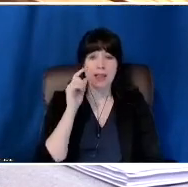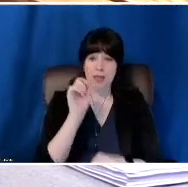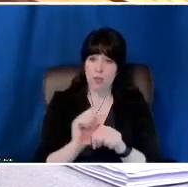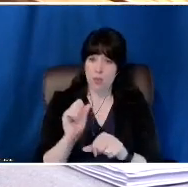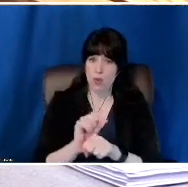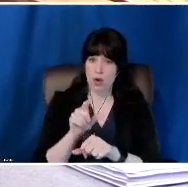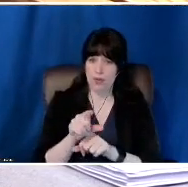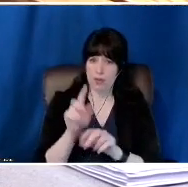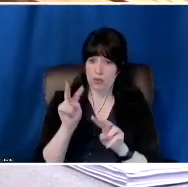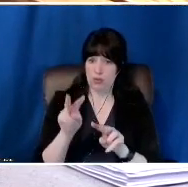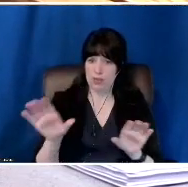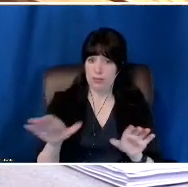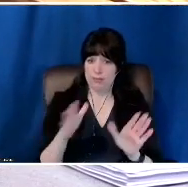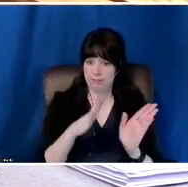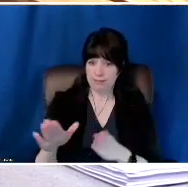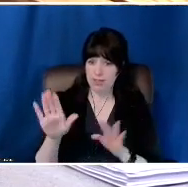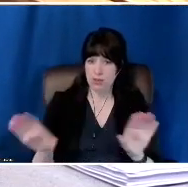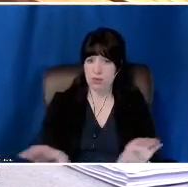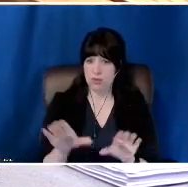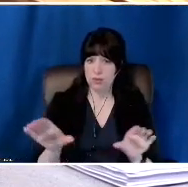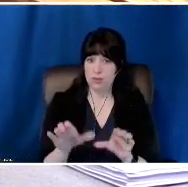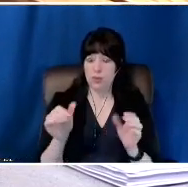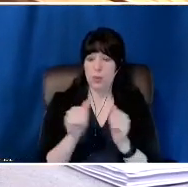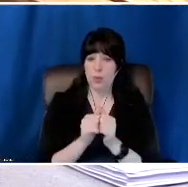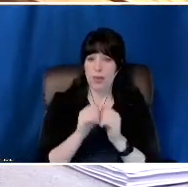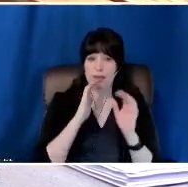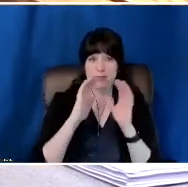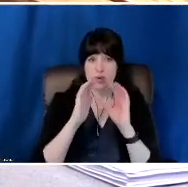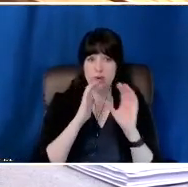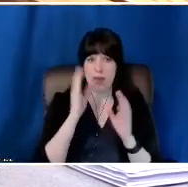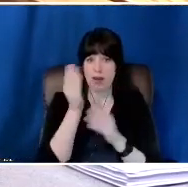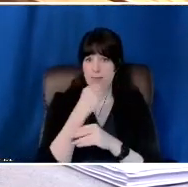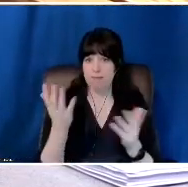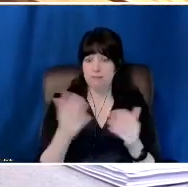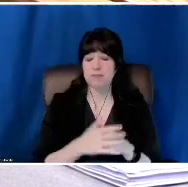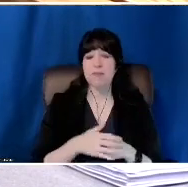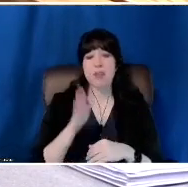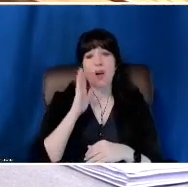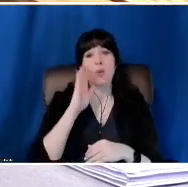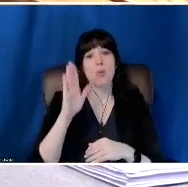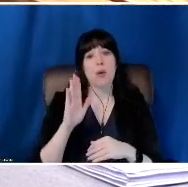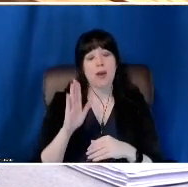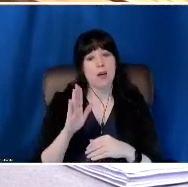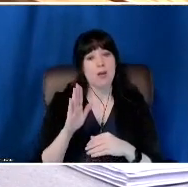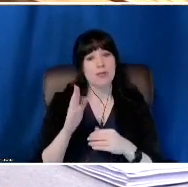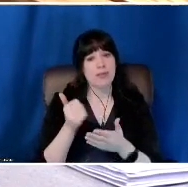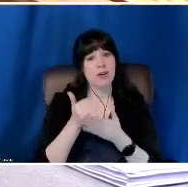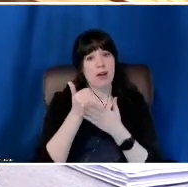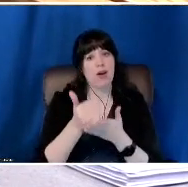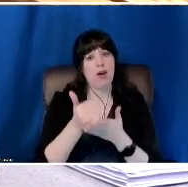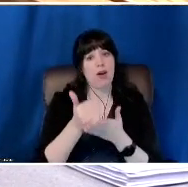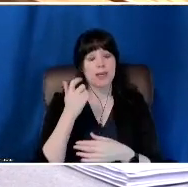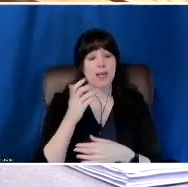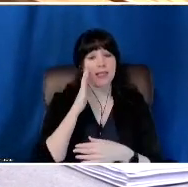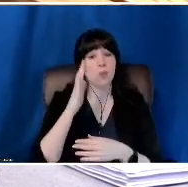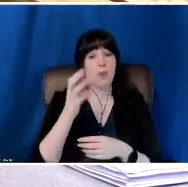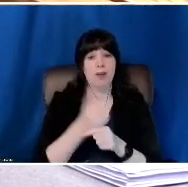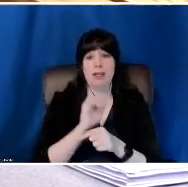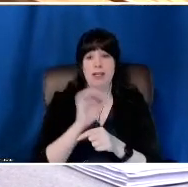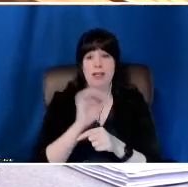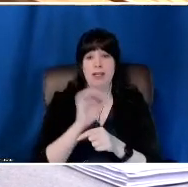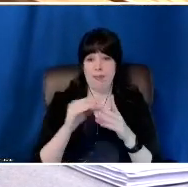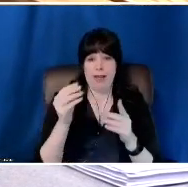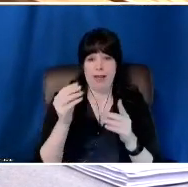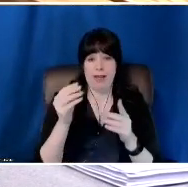at doing with communicating is going to be incredibly helpful because it will get your message out, and